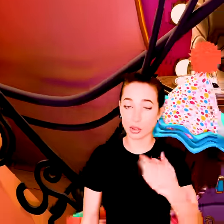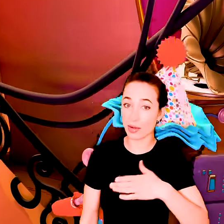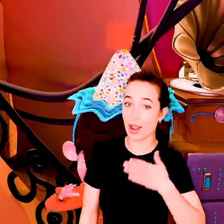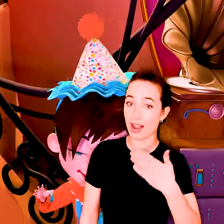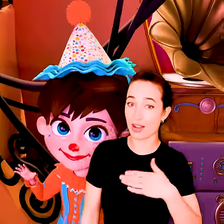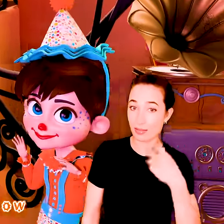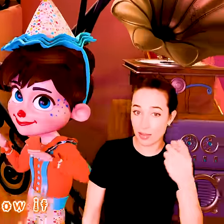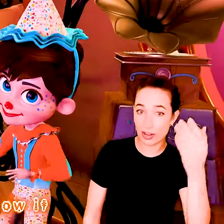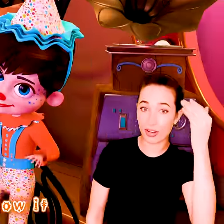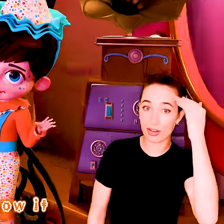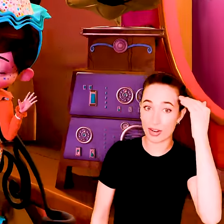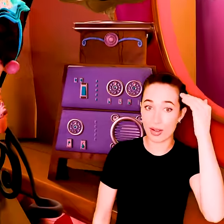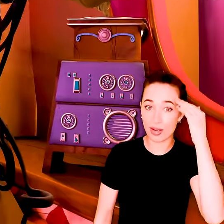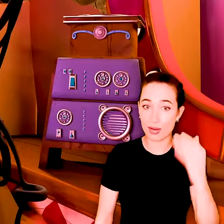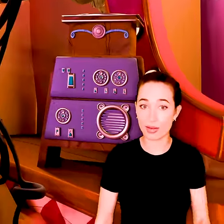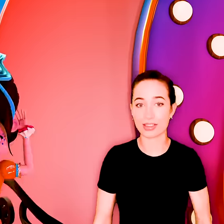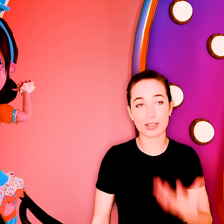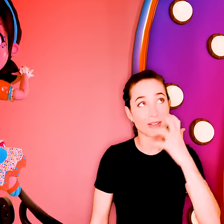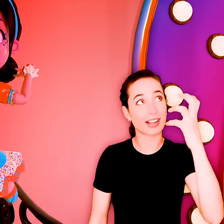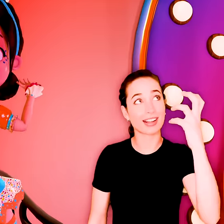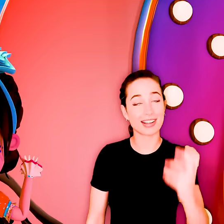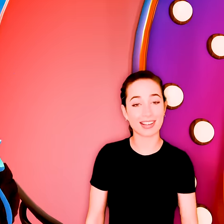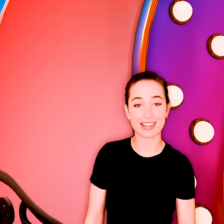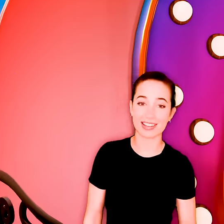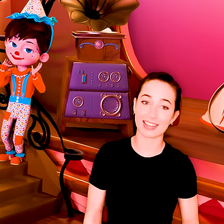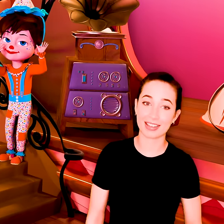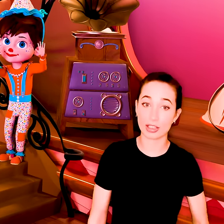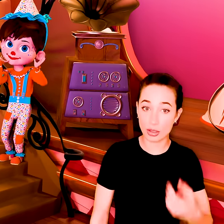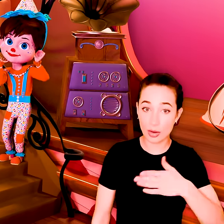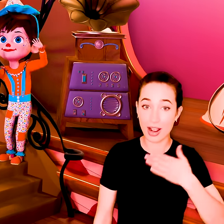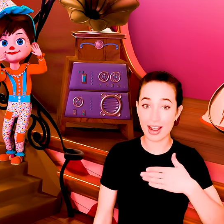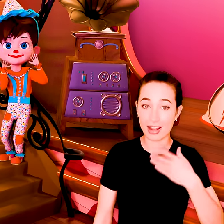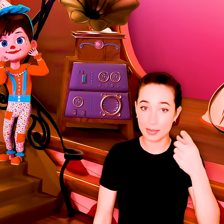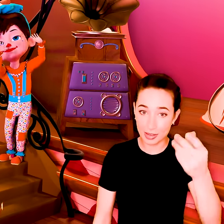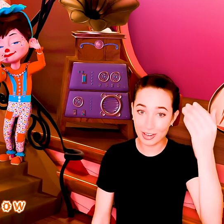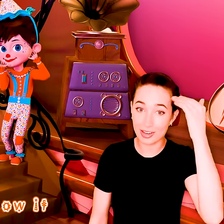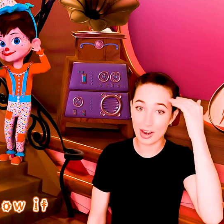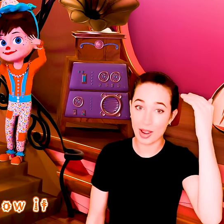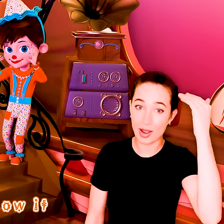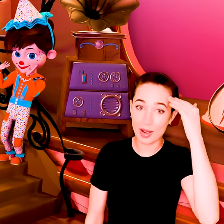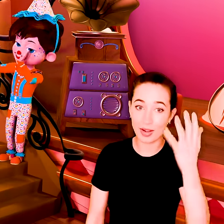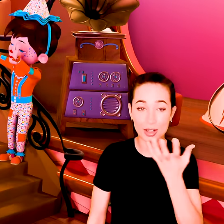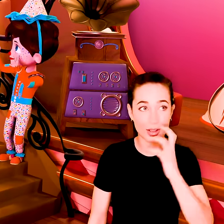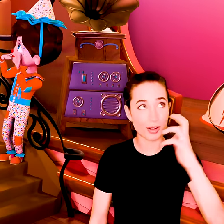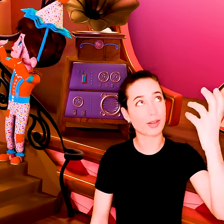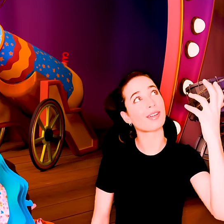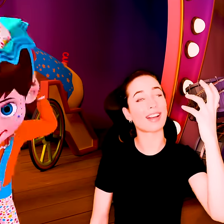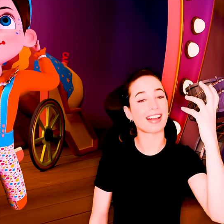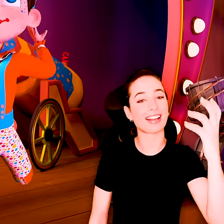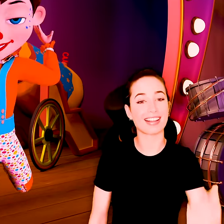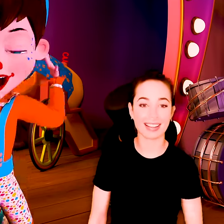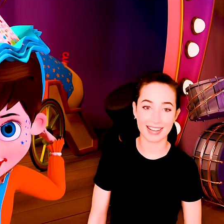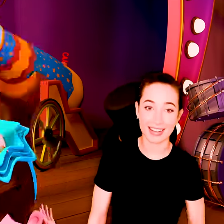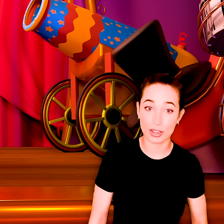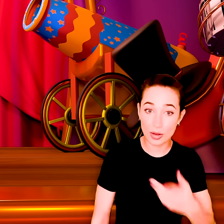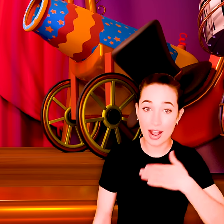if you're happy and you know a child hooray if you're happy and you know